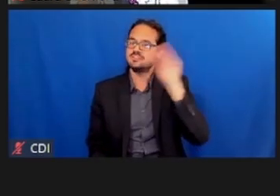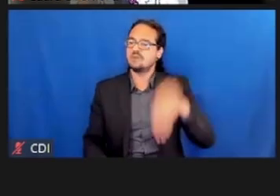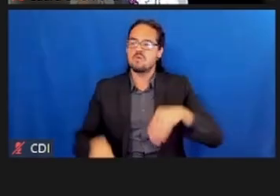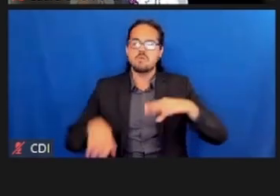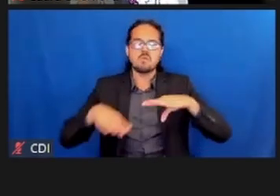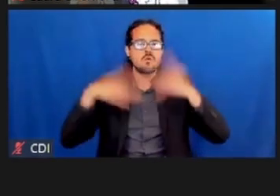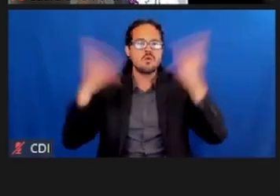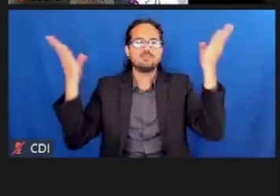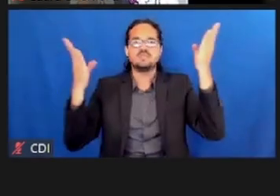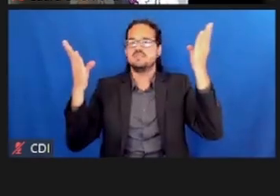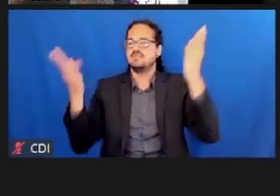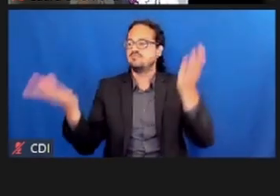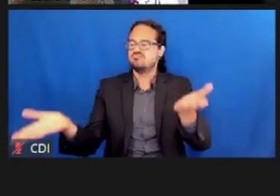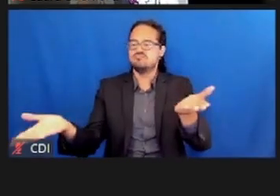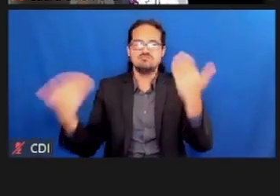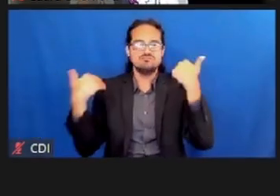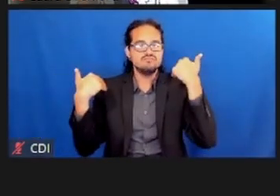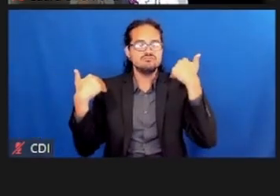forward as the new